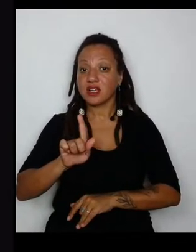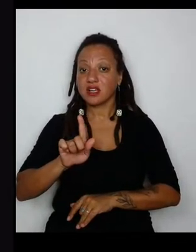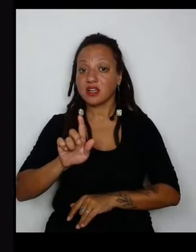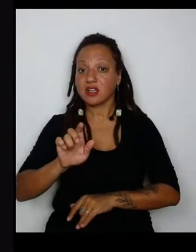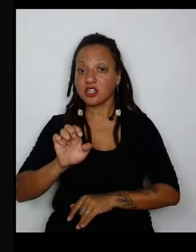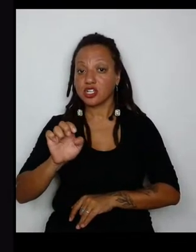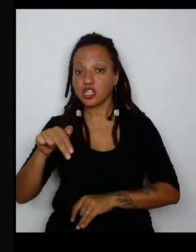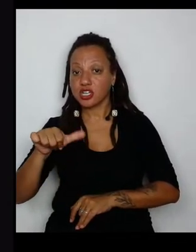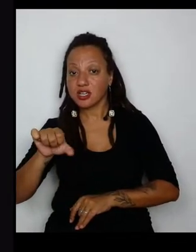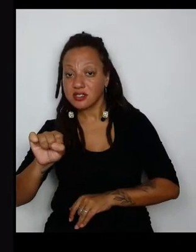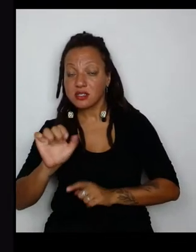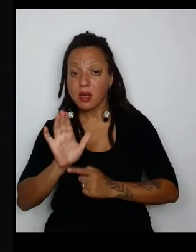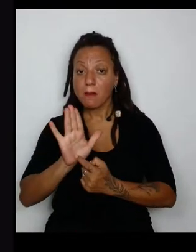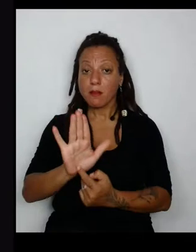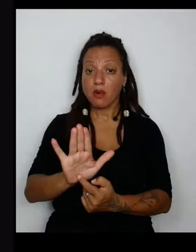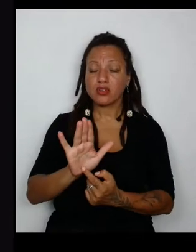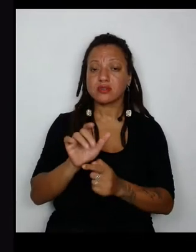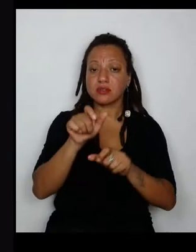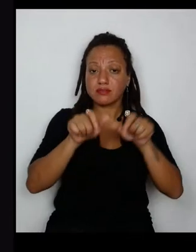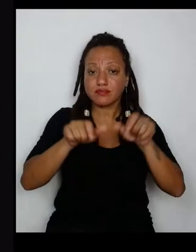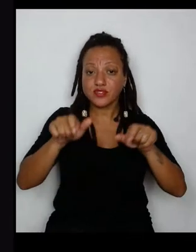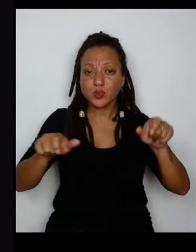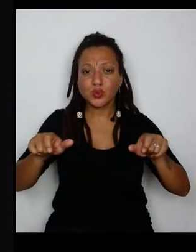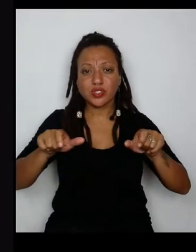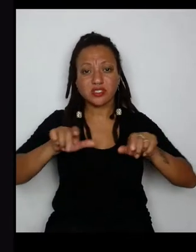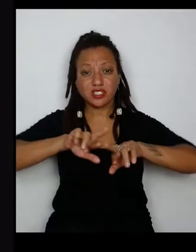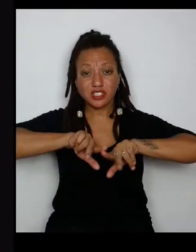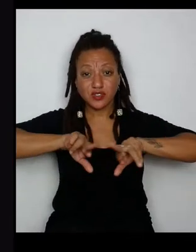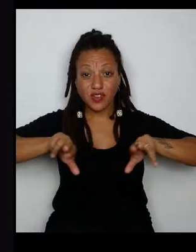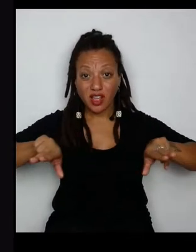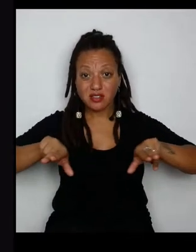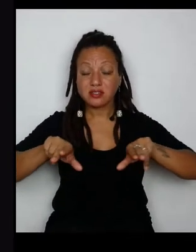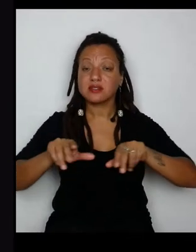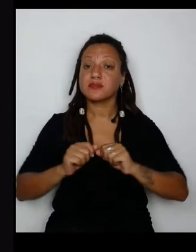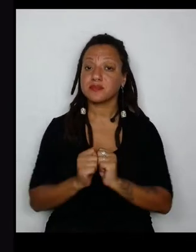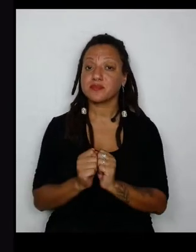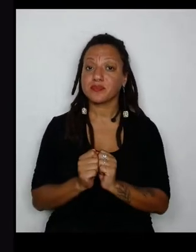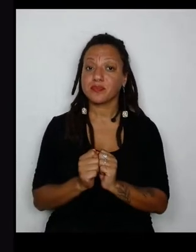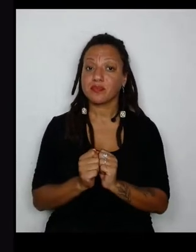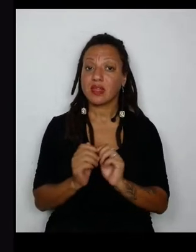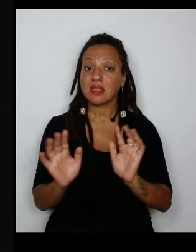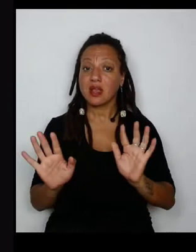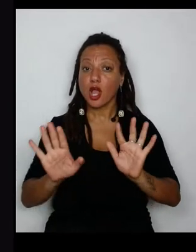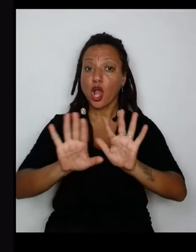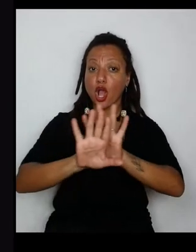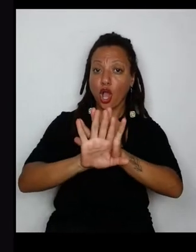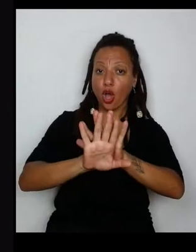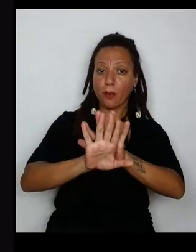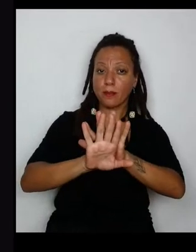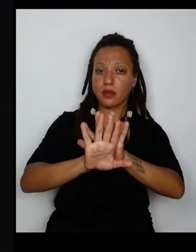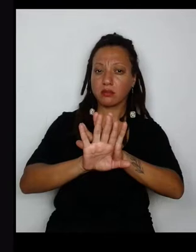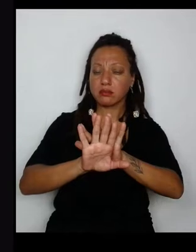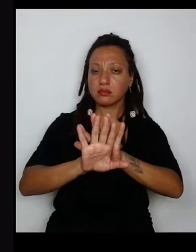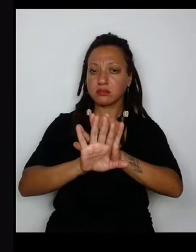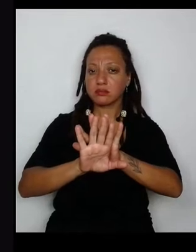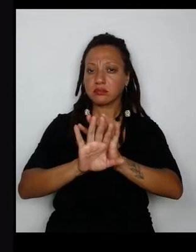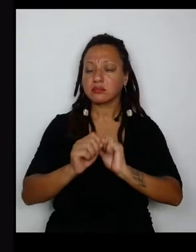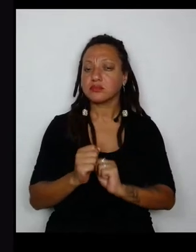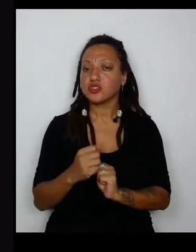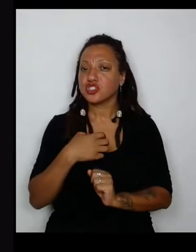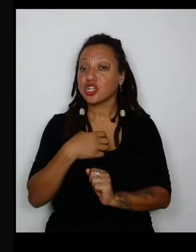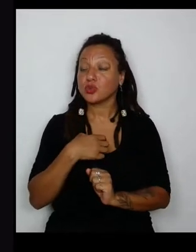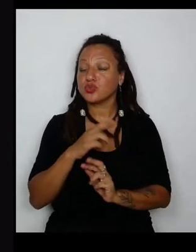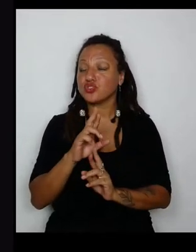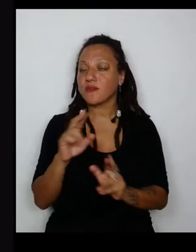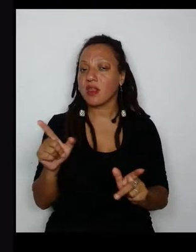figures and then covering them over with his then distinctive patterned camouflage my painterly camouflage